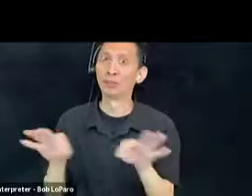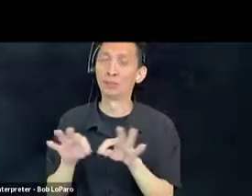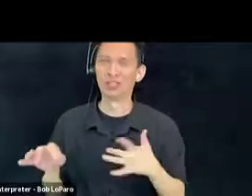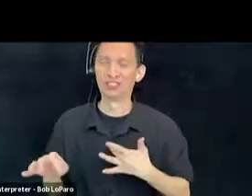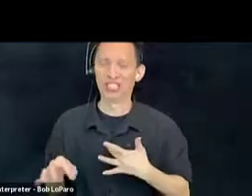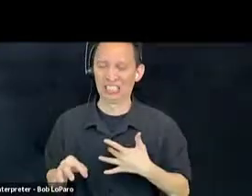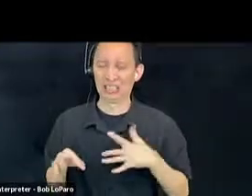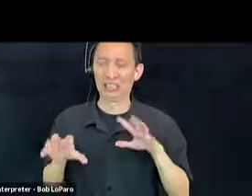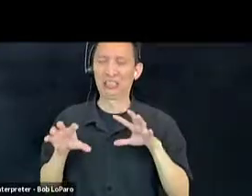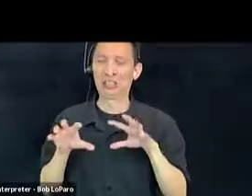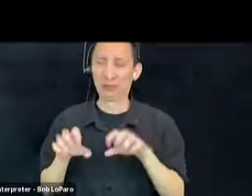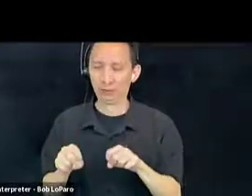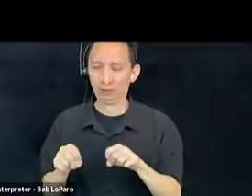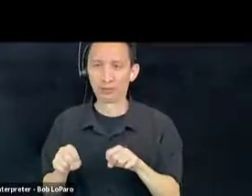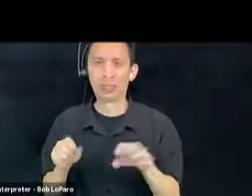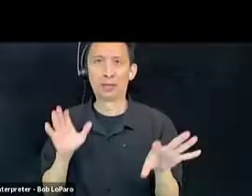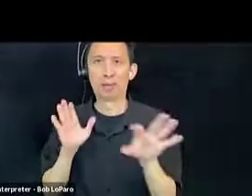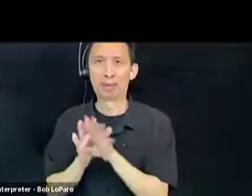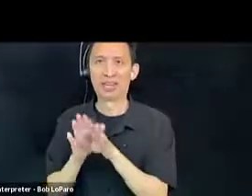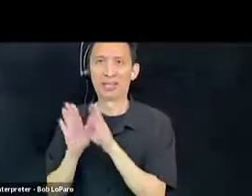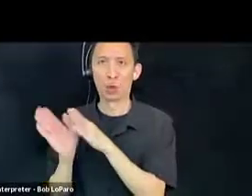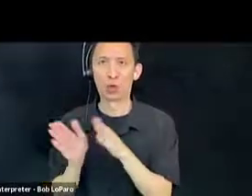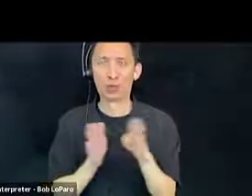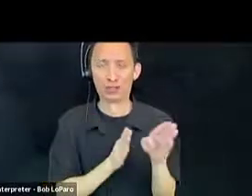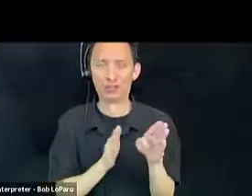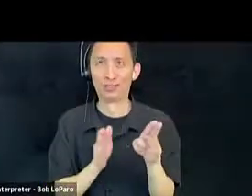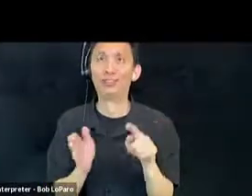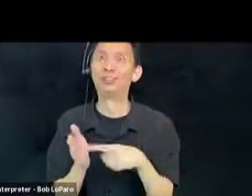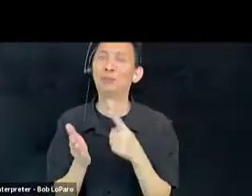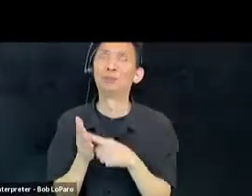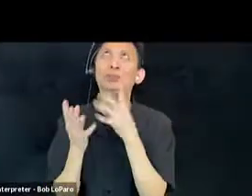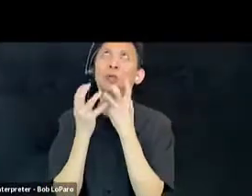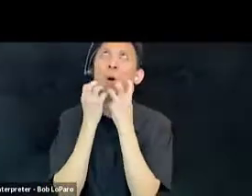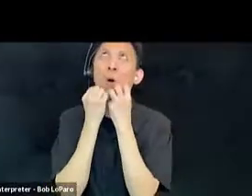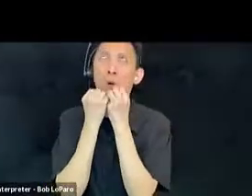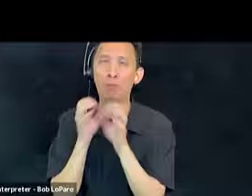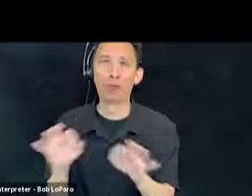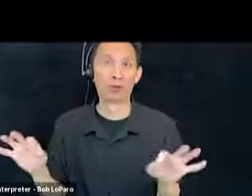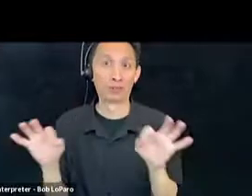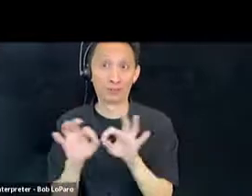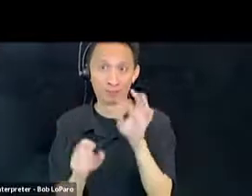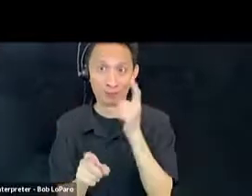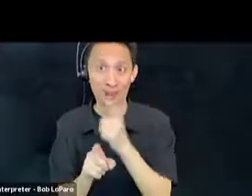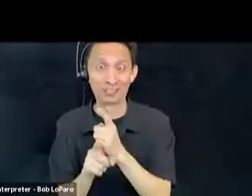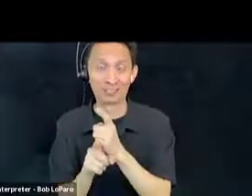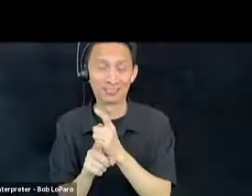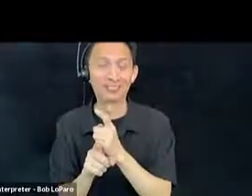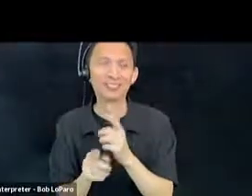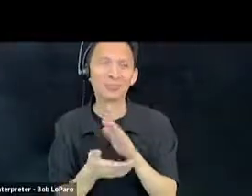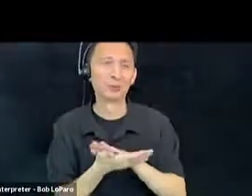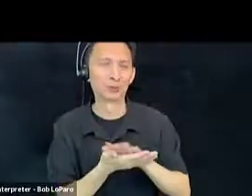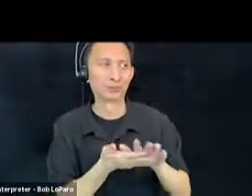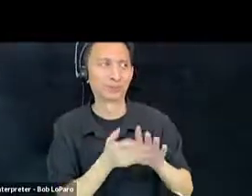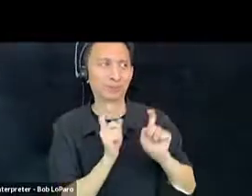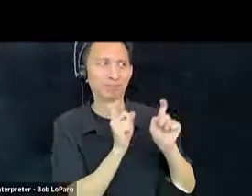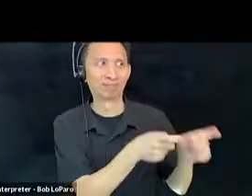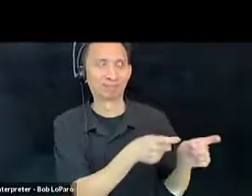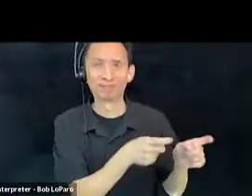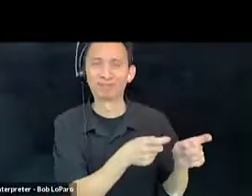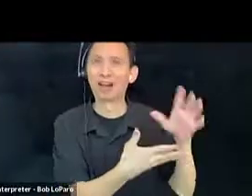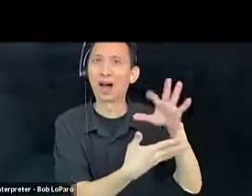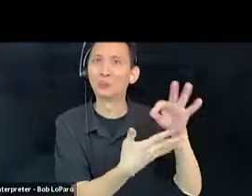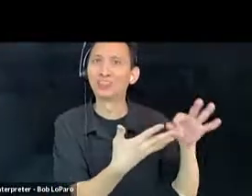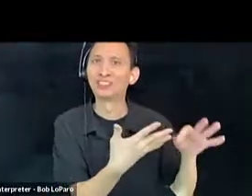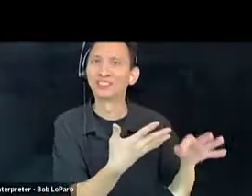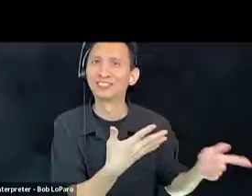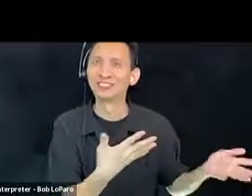to be able to choose what order you do things can sometimes mean everything. And so I love that component of it as well. So that was, I think,